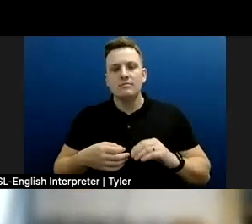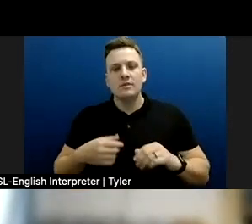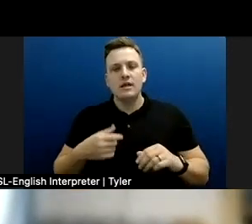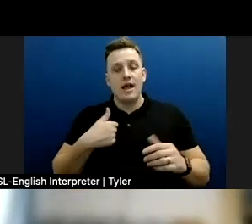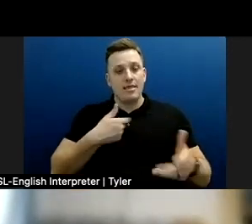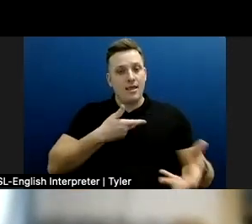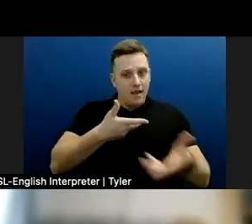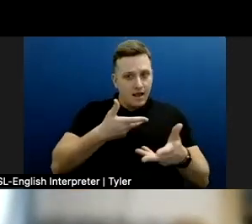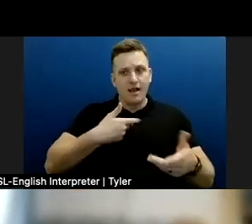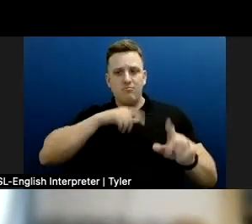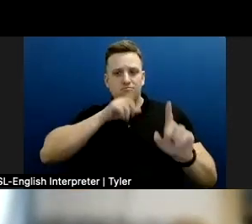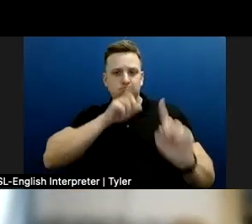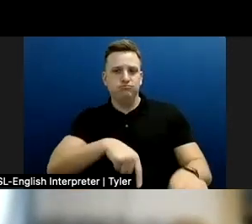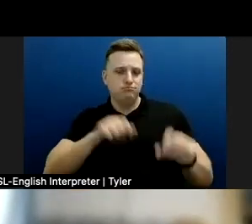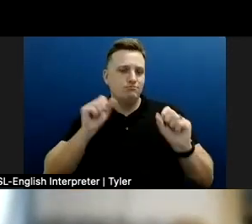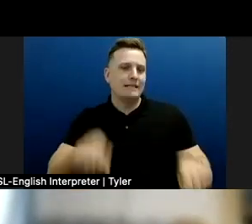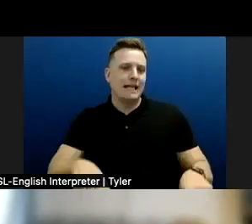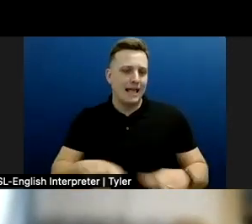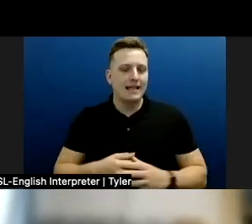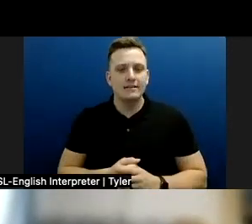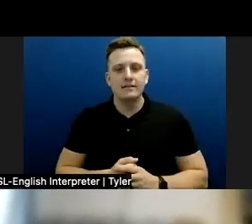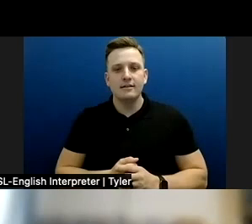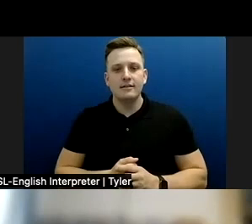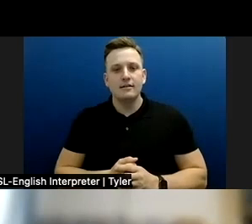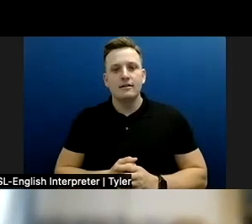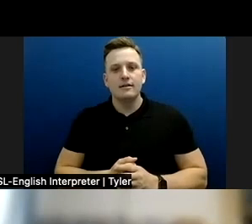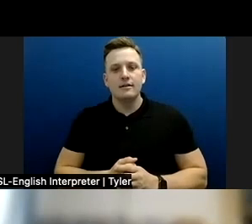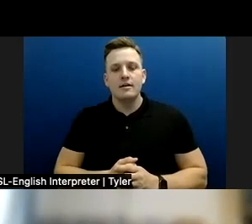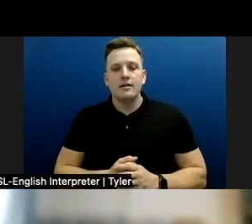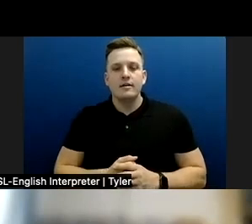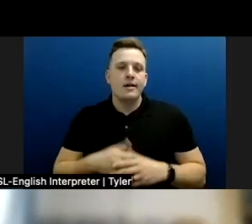respond in that way. And I think